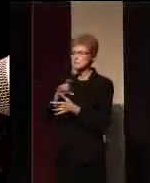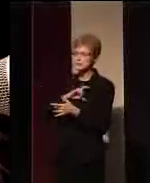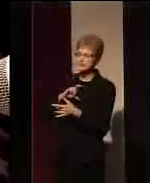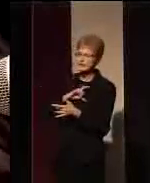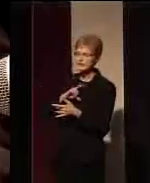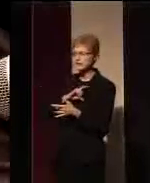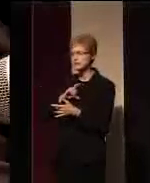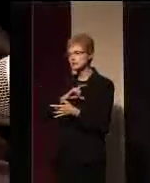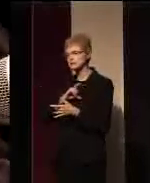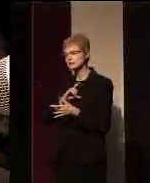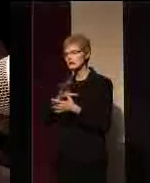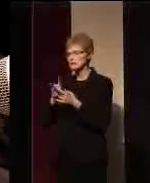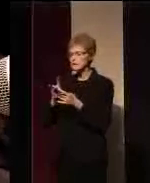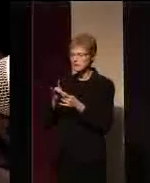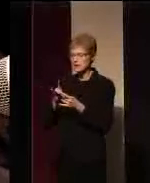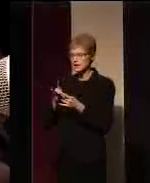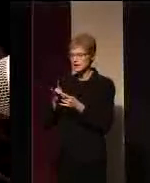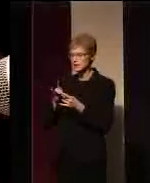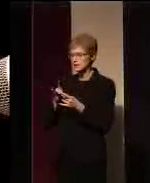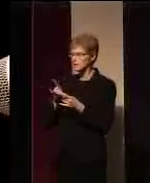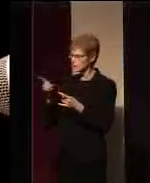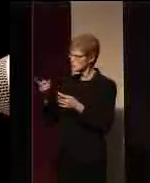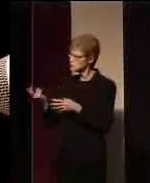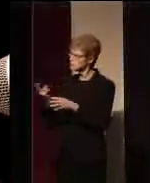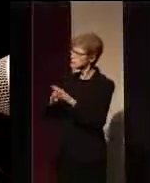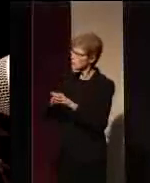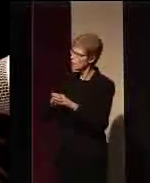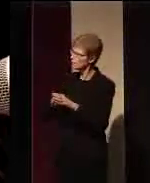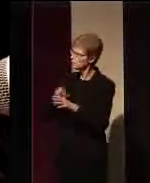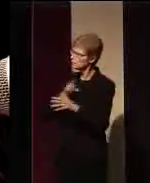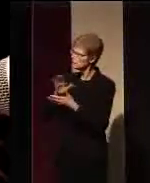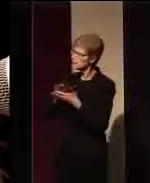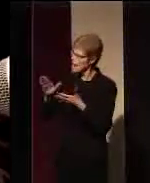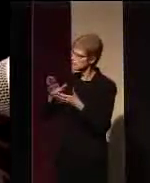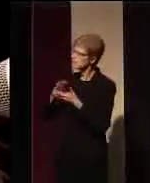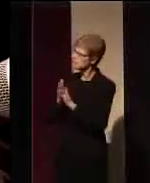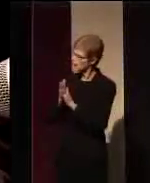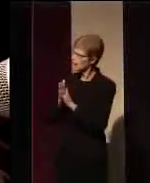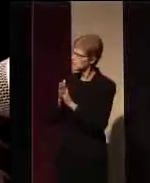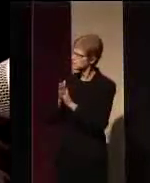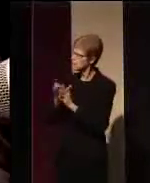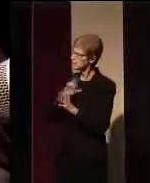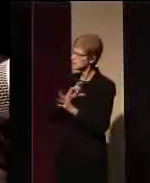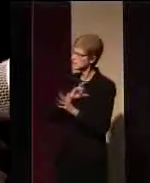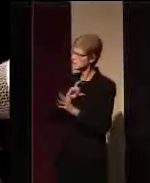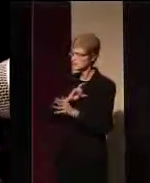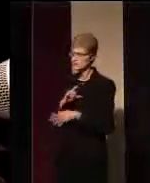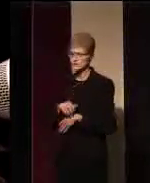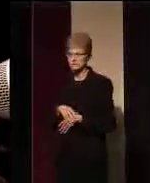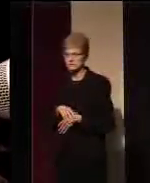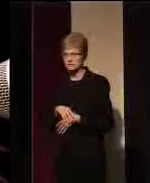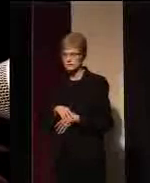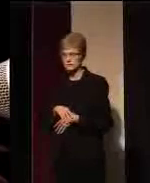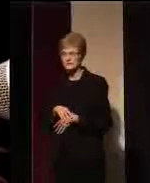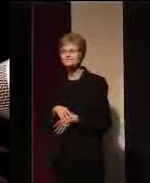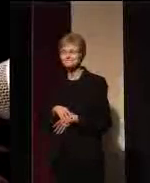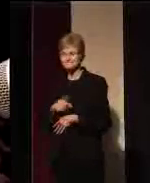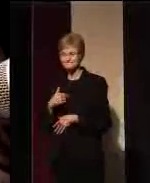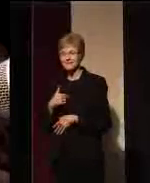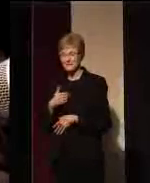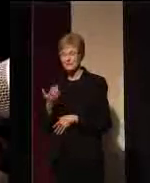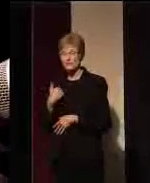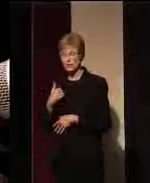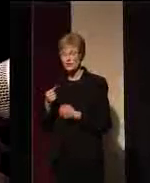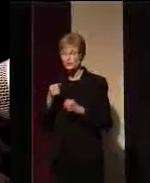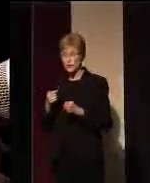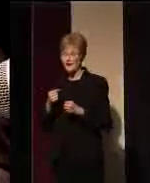could tell it was something that just blew his mind. When I said, why don't you become a police officer? You know what he told me? I got driving while suspended, and